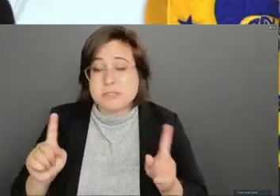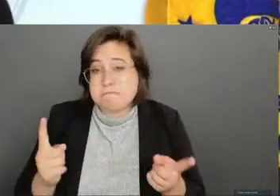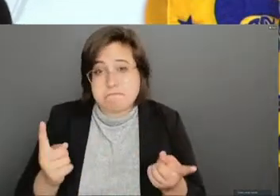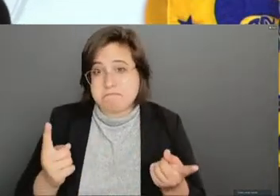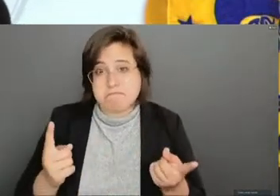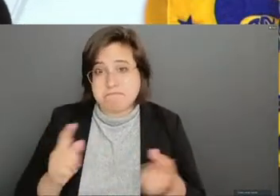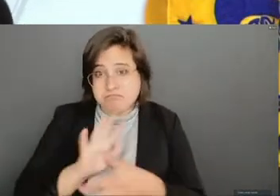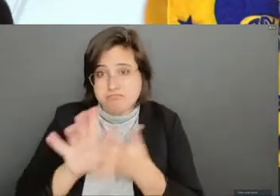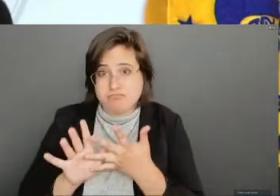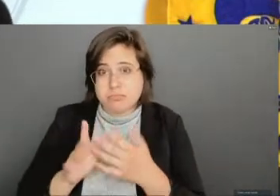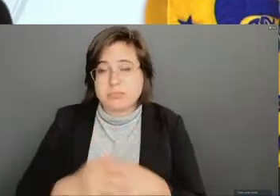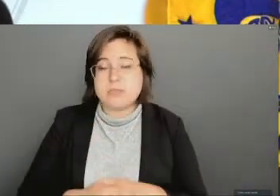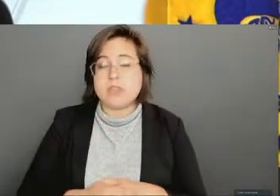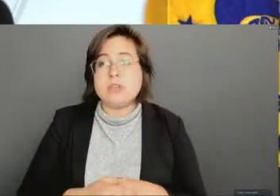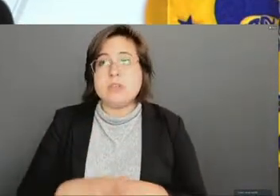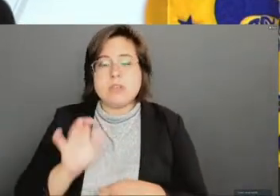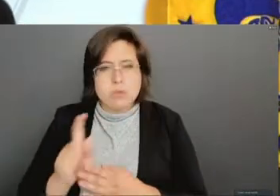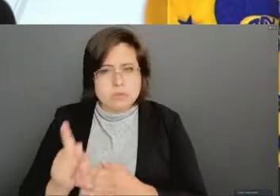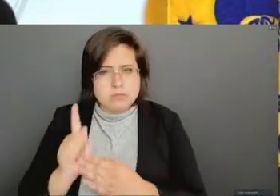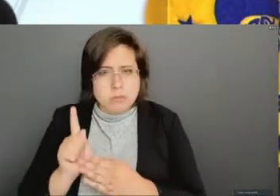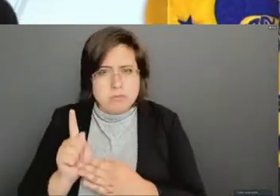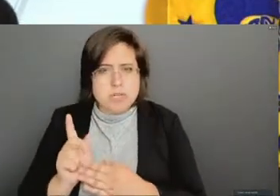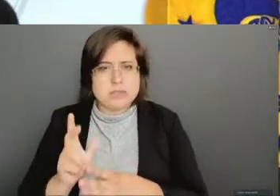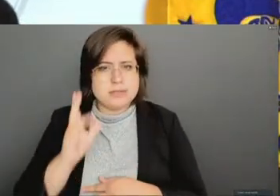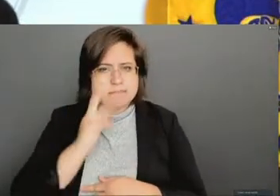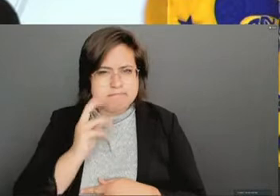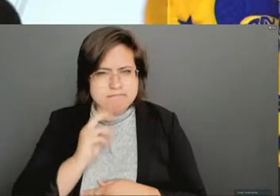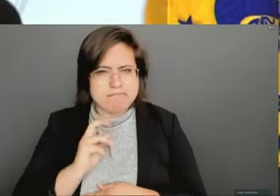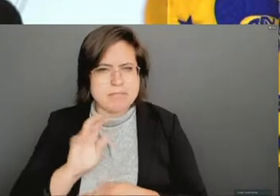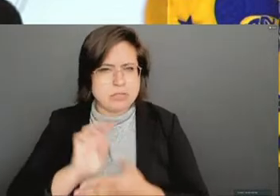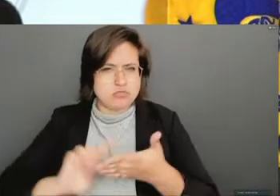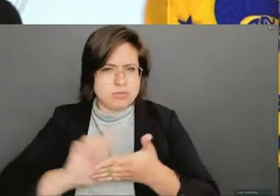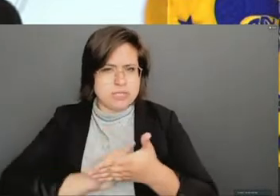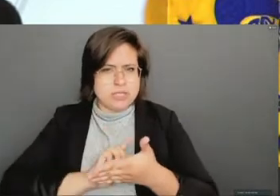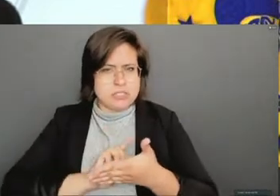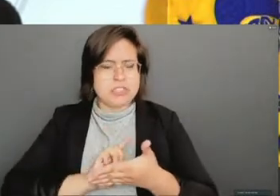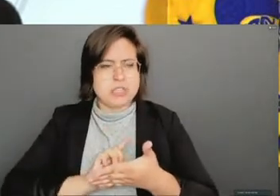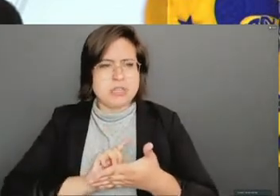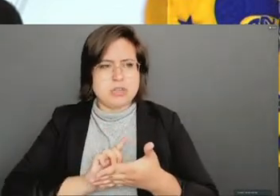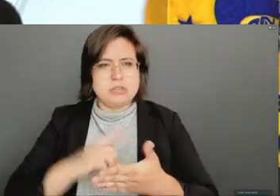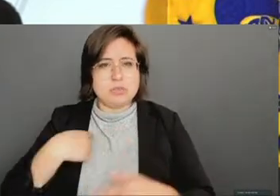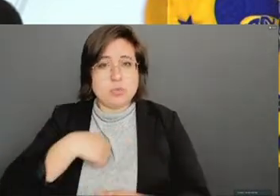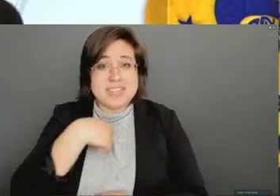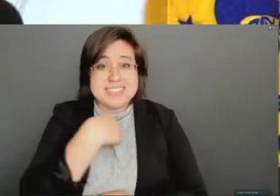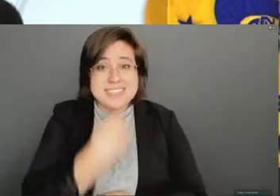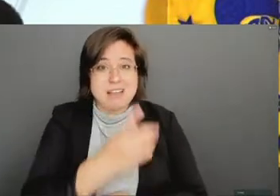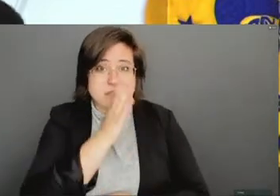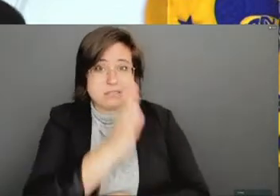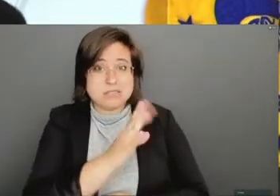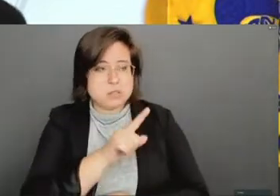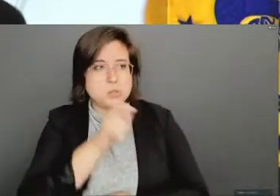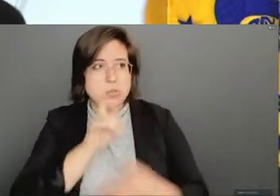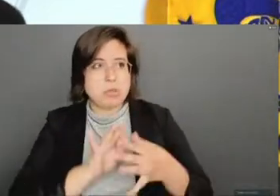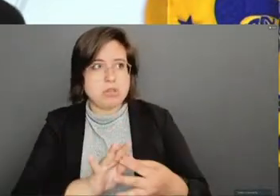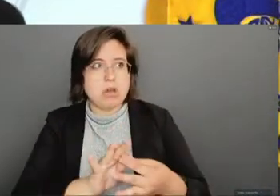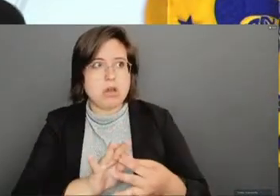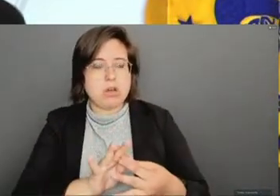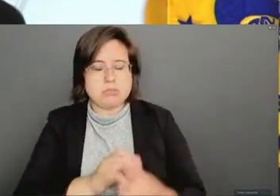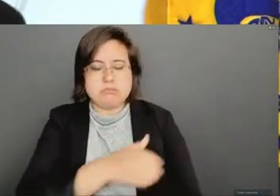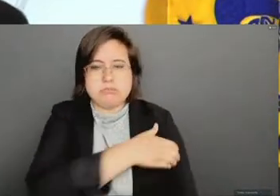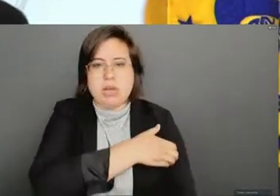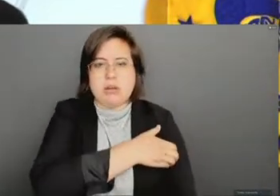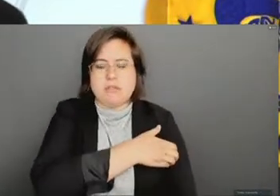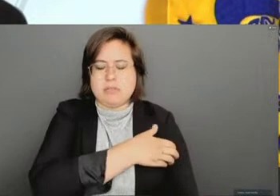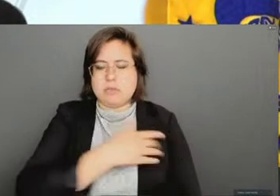those moments are, are moments where we tell people that they don't belong, and that has a very powerful effect, on our